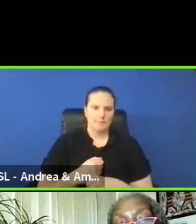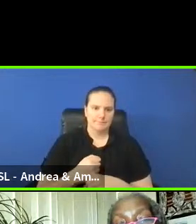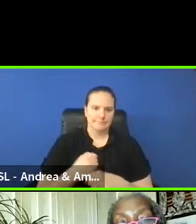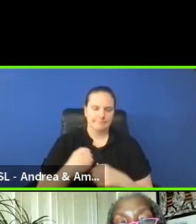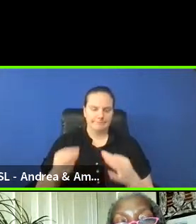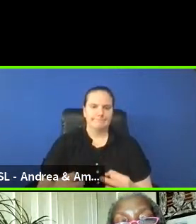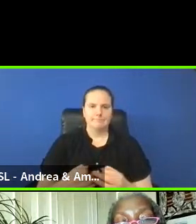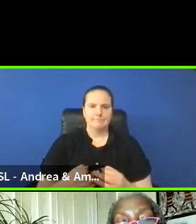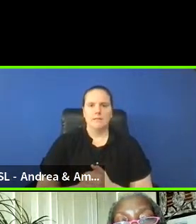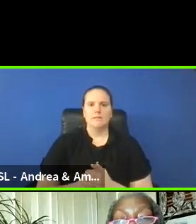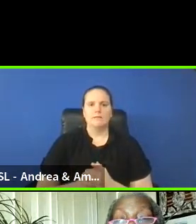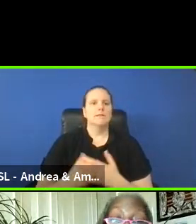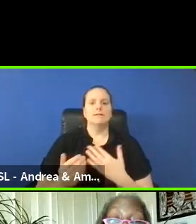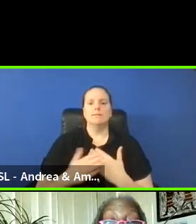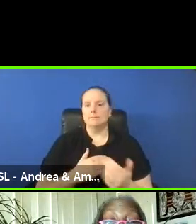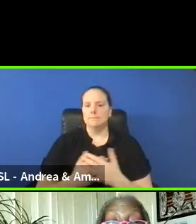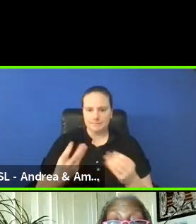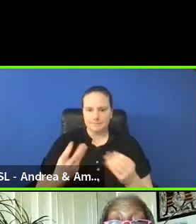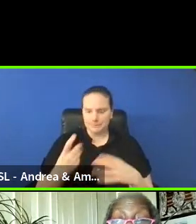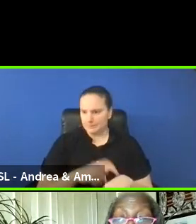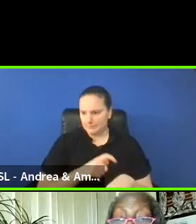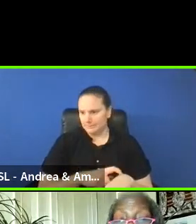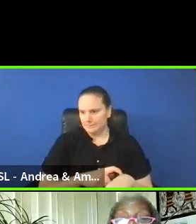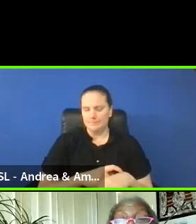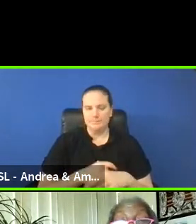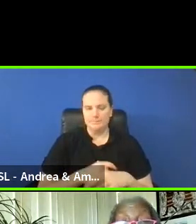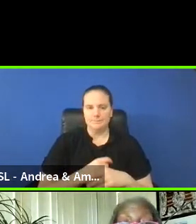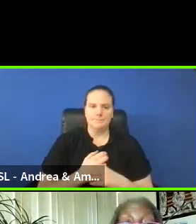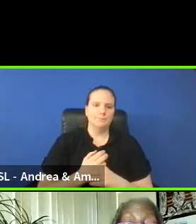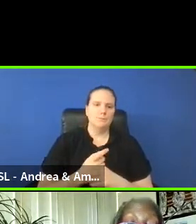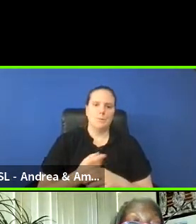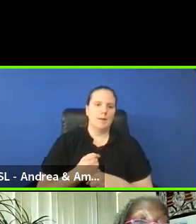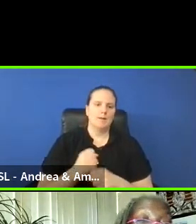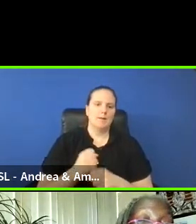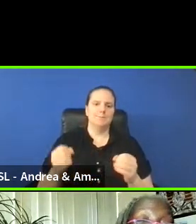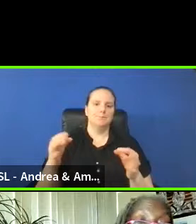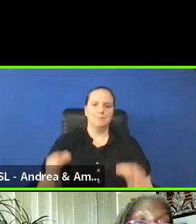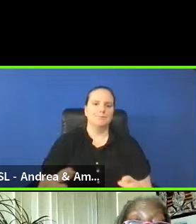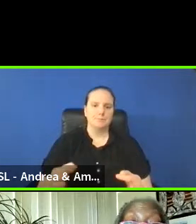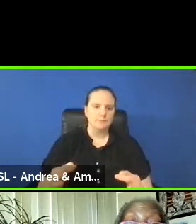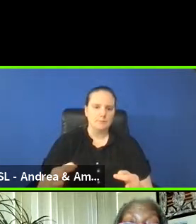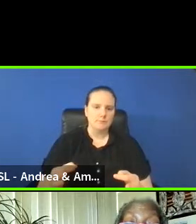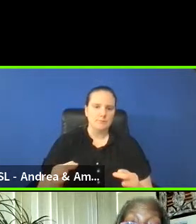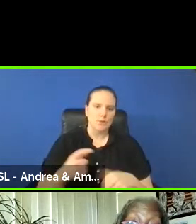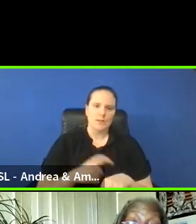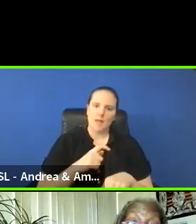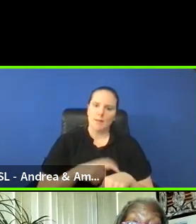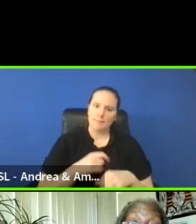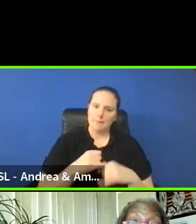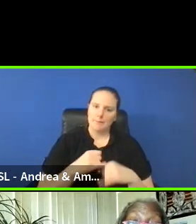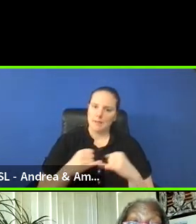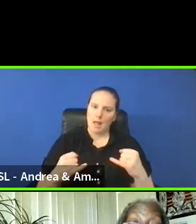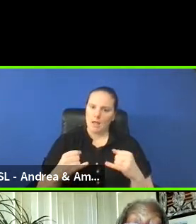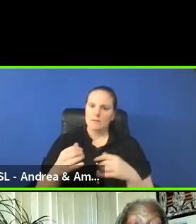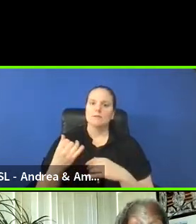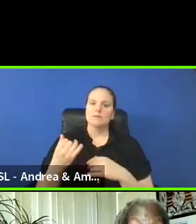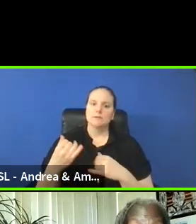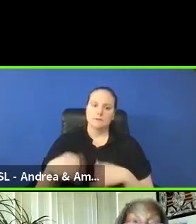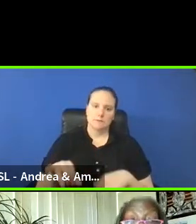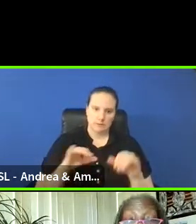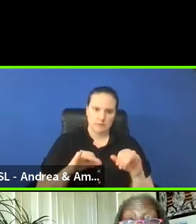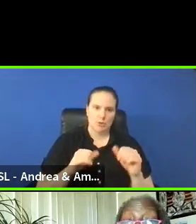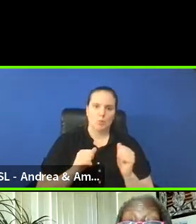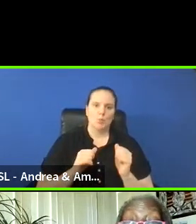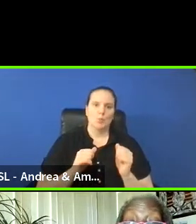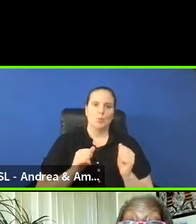many times we say we have made no decisions on this project, we're trying to keep a timeline that's consistent with